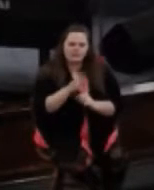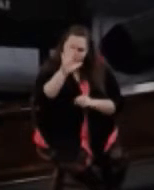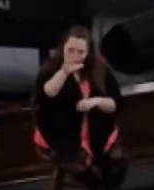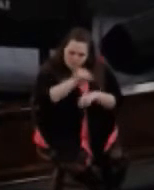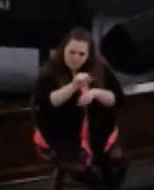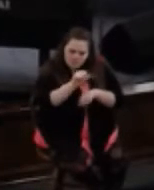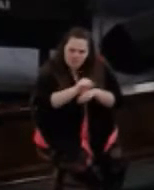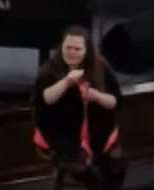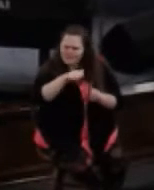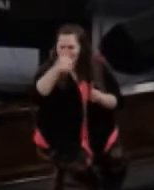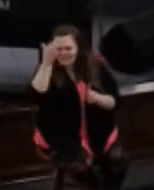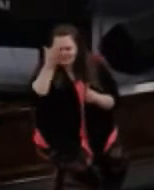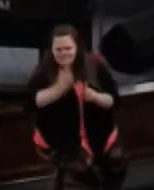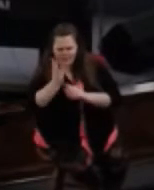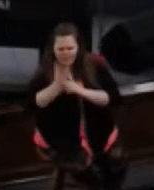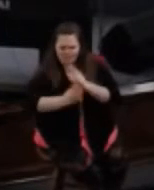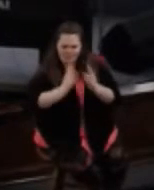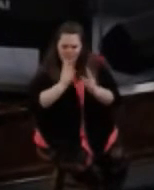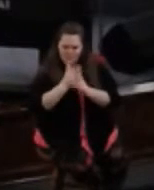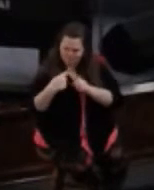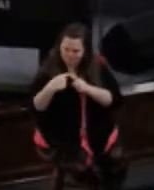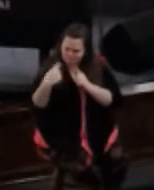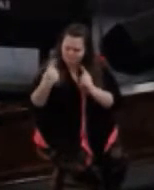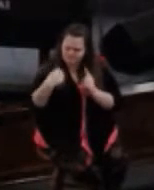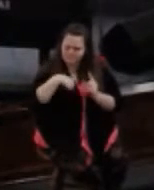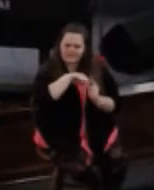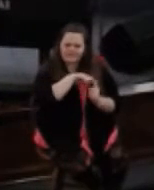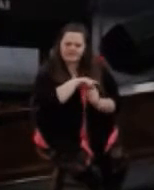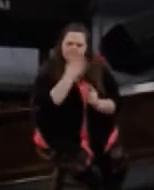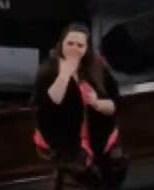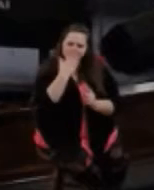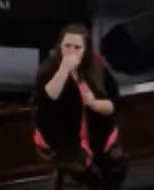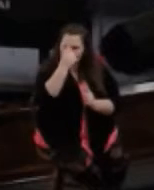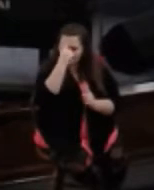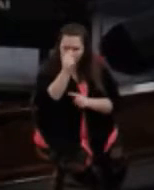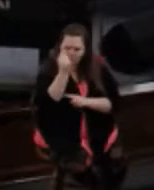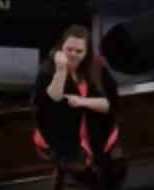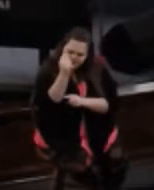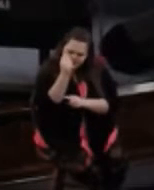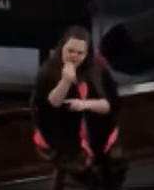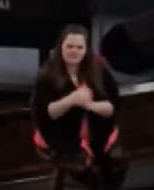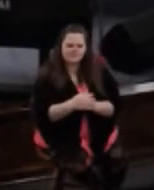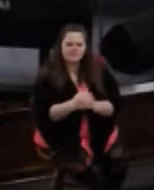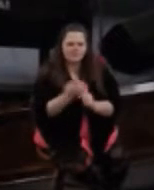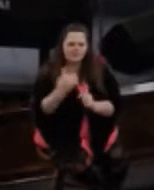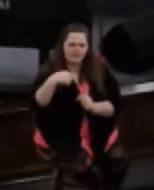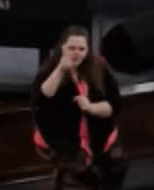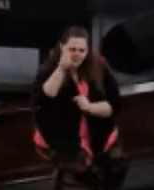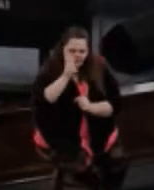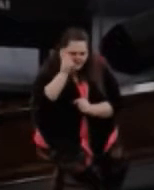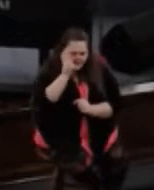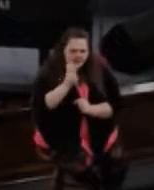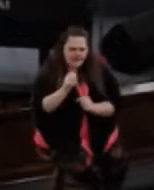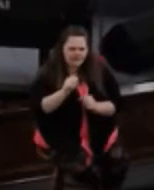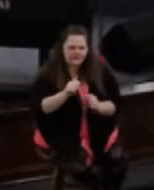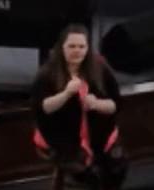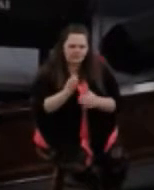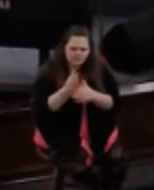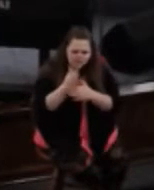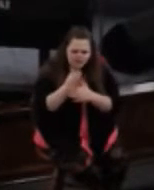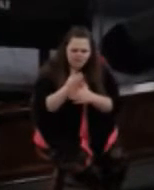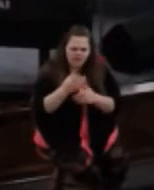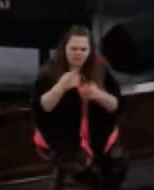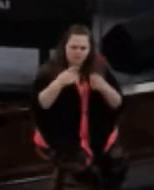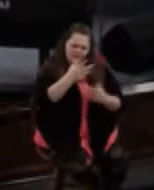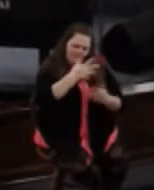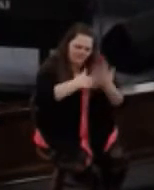on the other side of the world from us. Father, thank you for the testimonies that we hear, listen to, and share when we fellowship